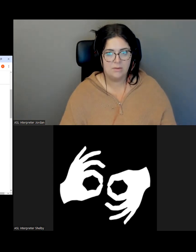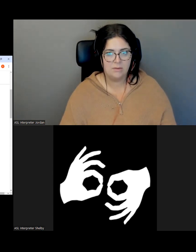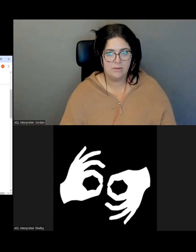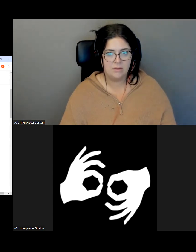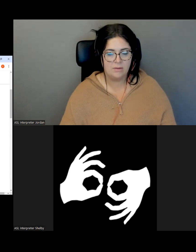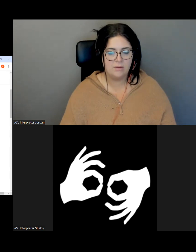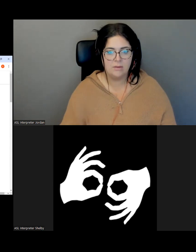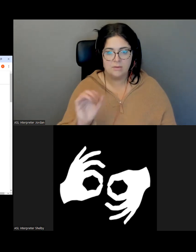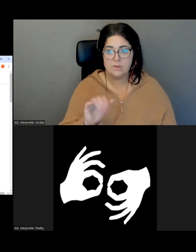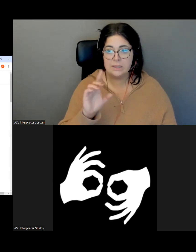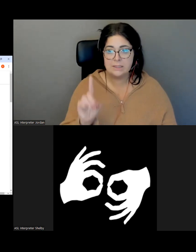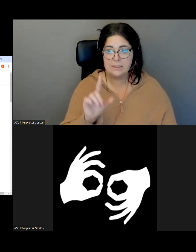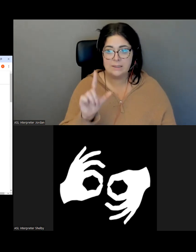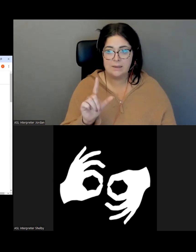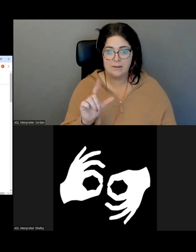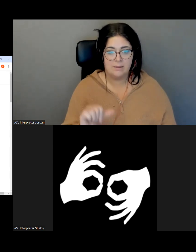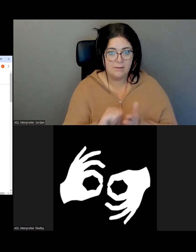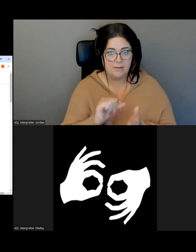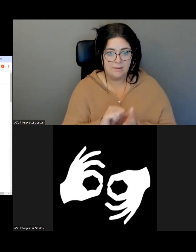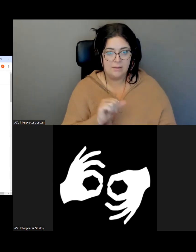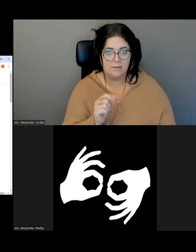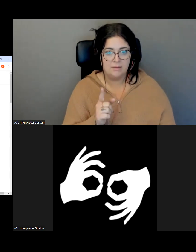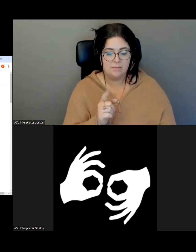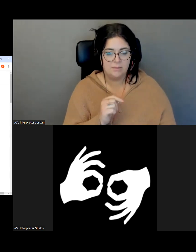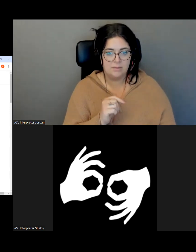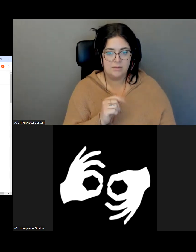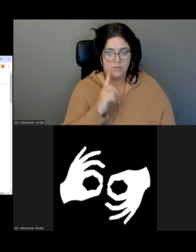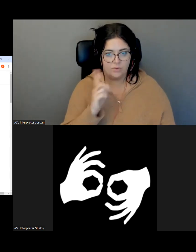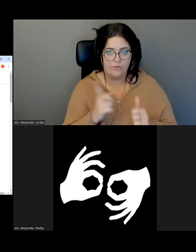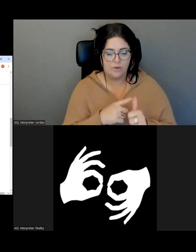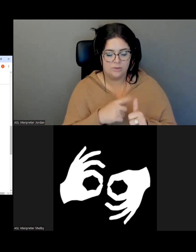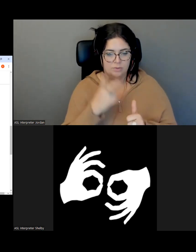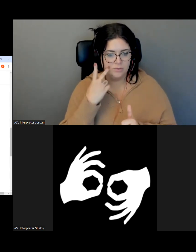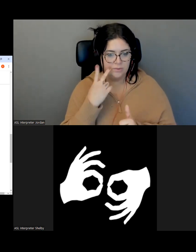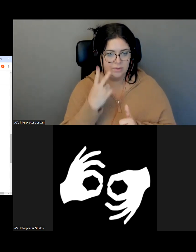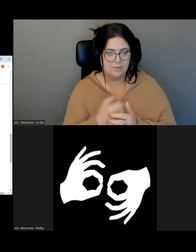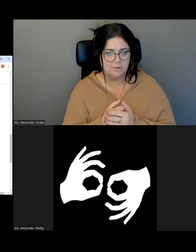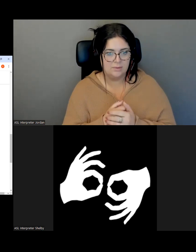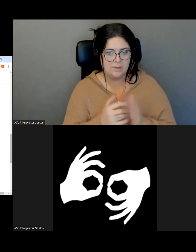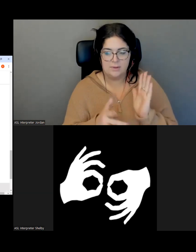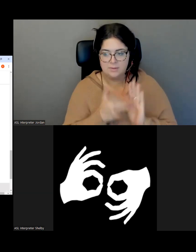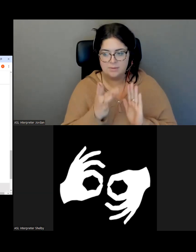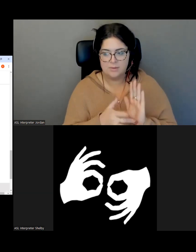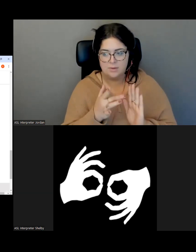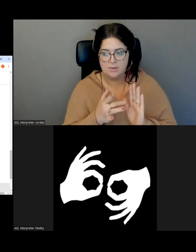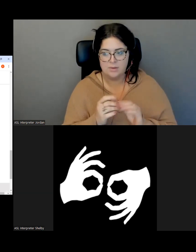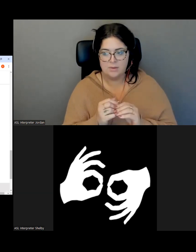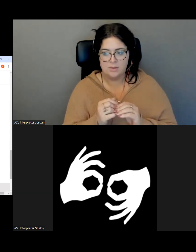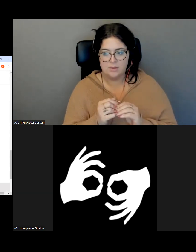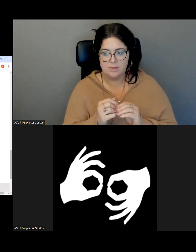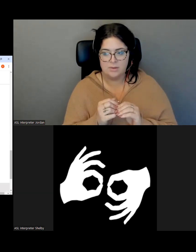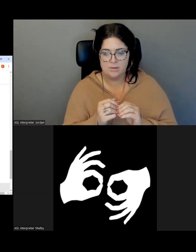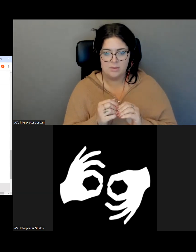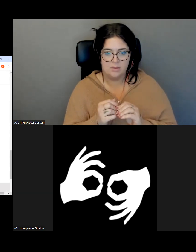will be what is given to me first. If I scroll down, like I did for LinkedIn Learning and